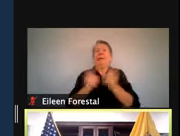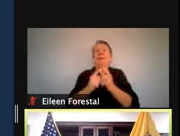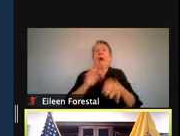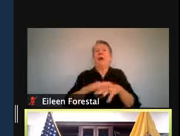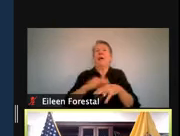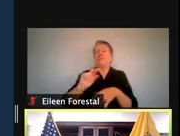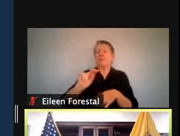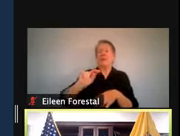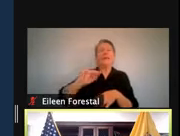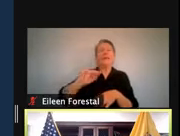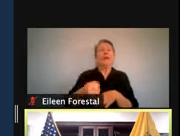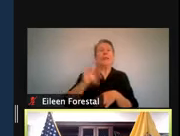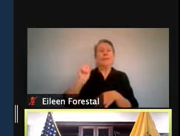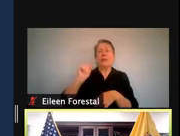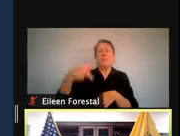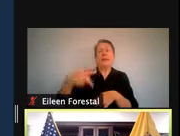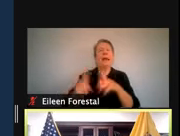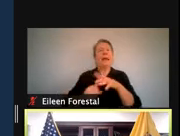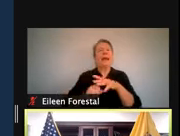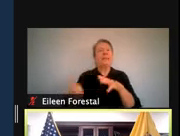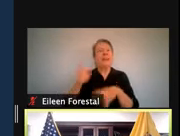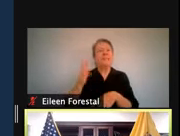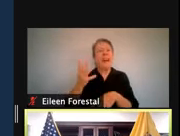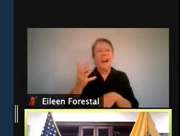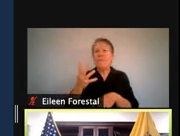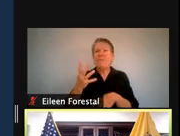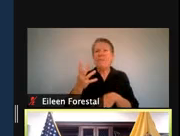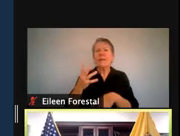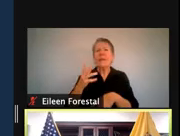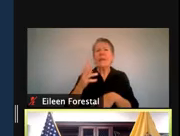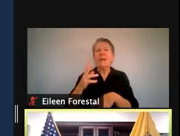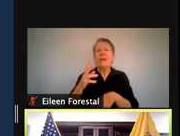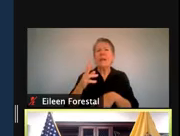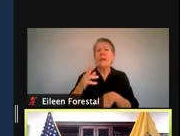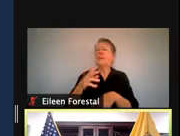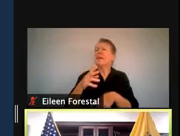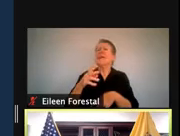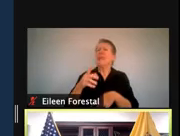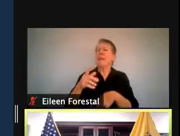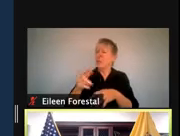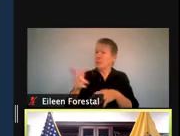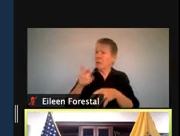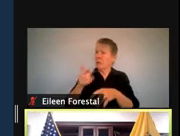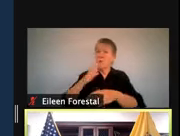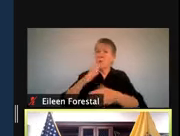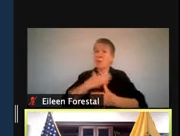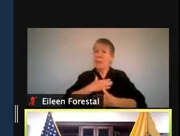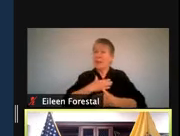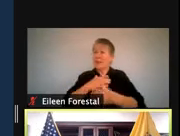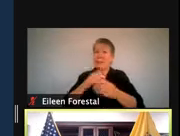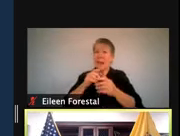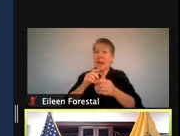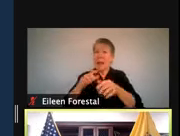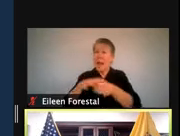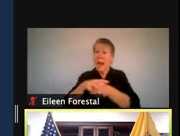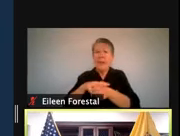said, at a rest area? They said, no, literally on the turnpike. They agreed to meet. I think V was headed out of Jersey,